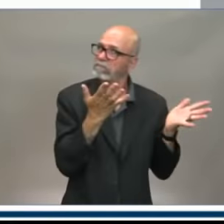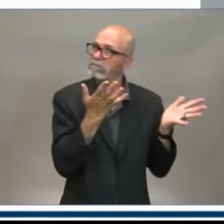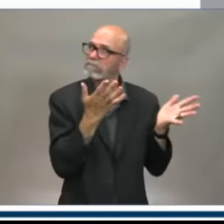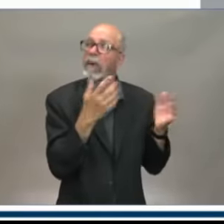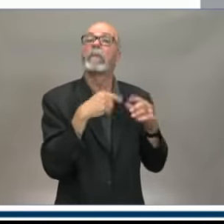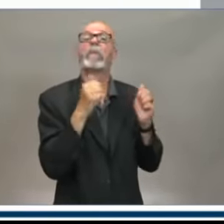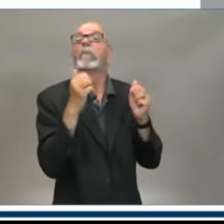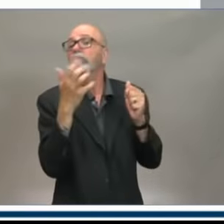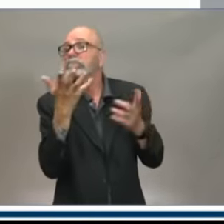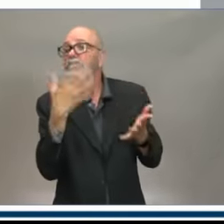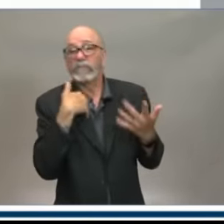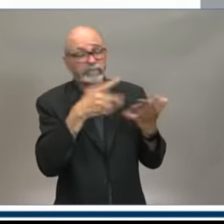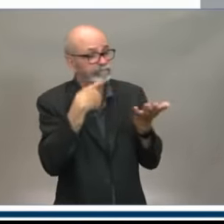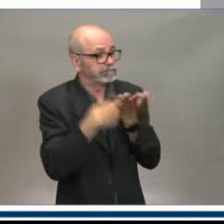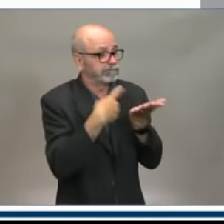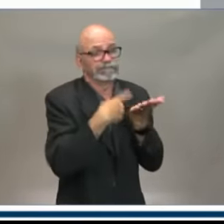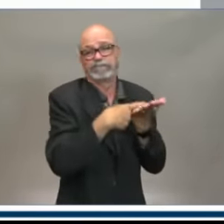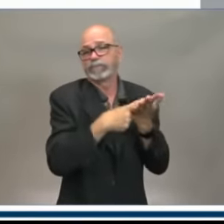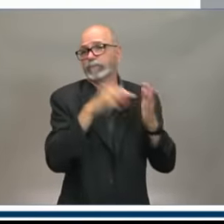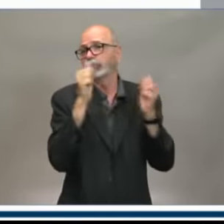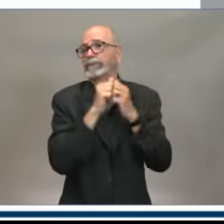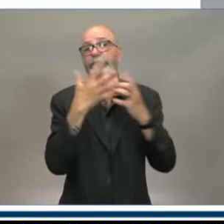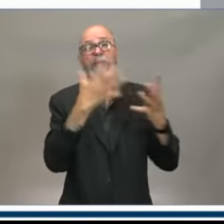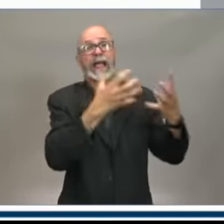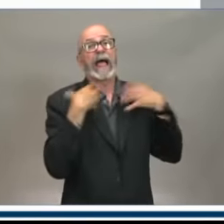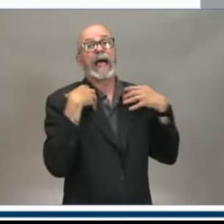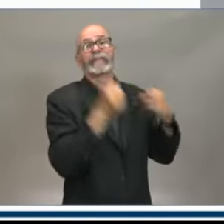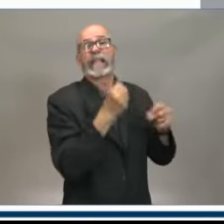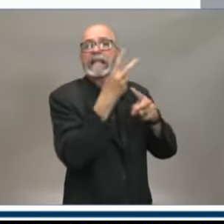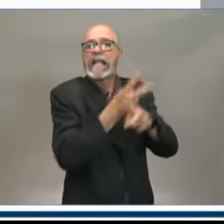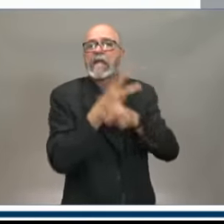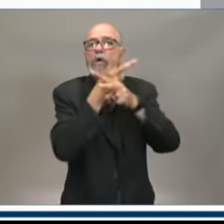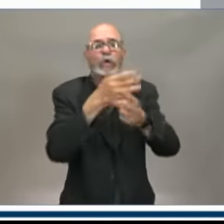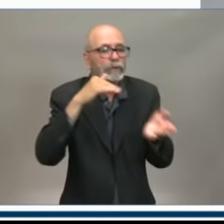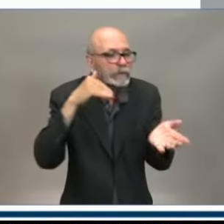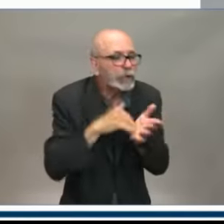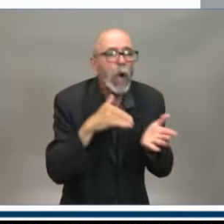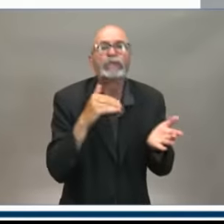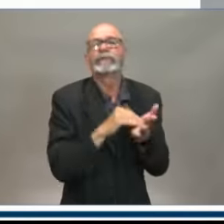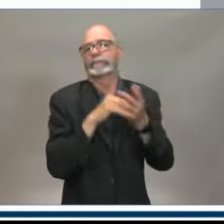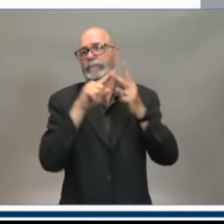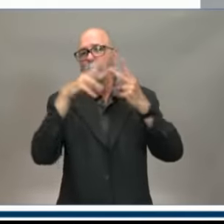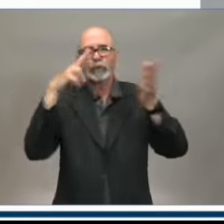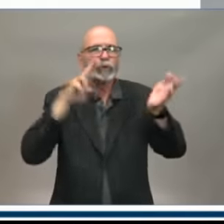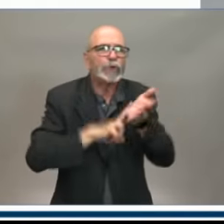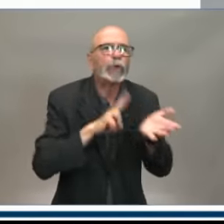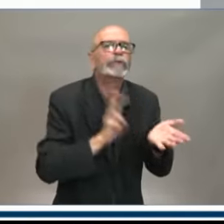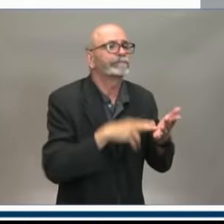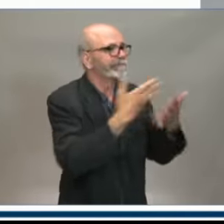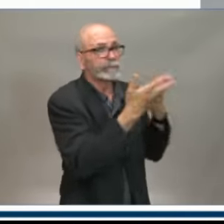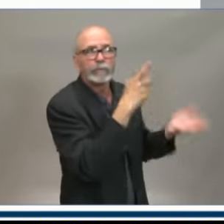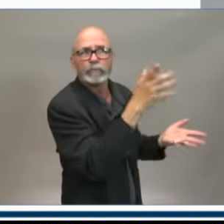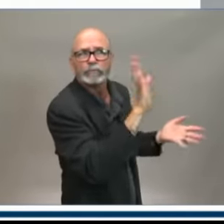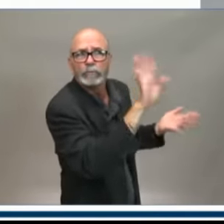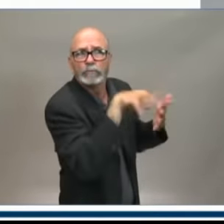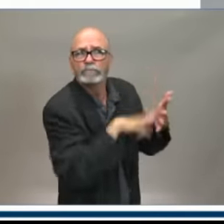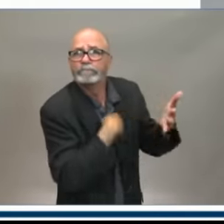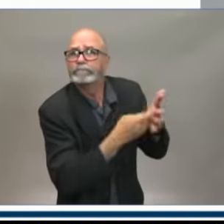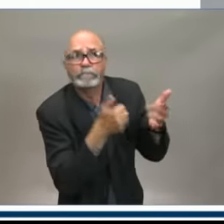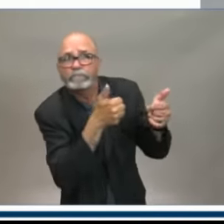non-regulated healthcare providers. So all of our community-based healthcare providers, we're looking to get them